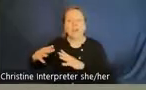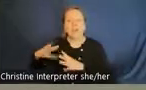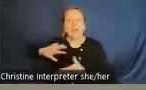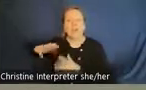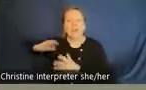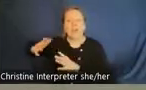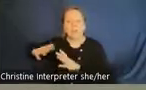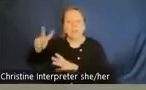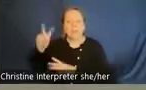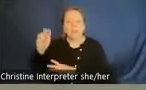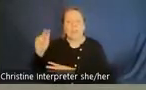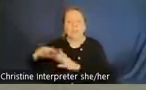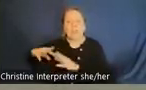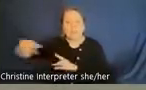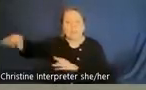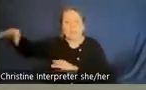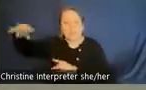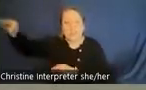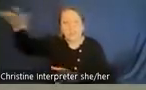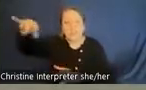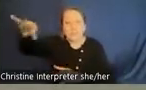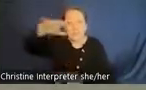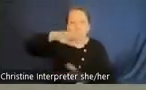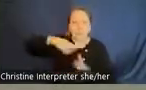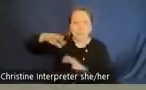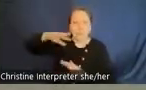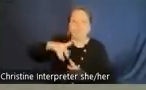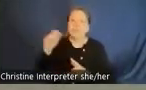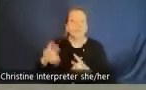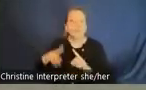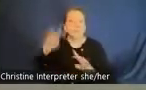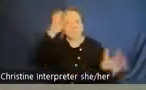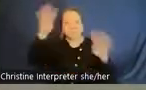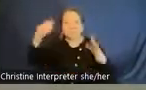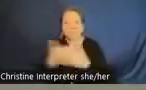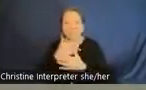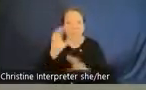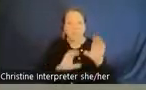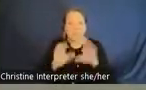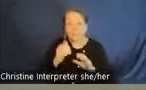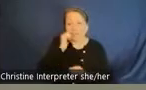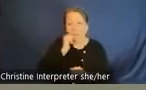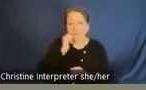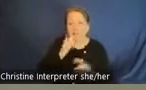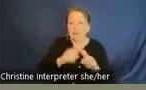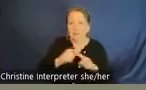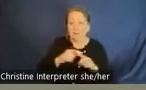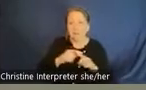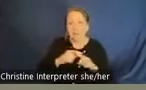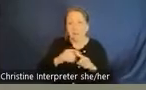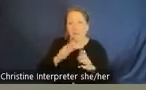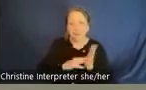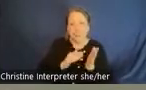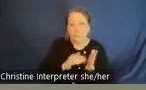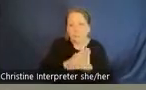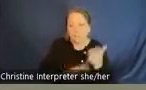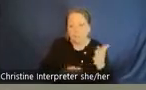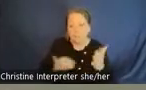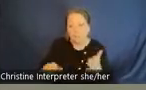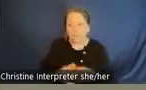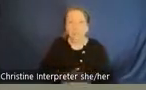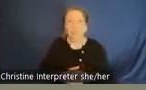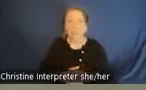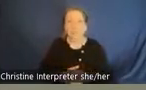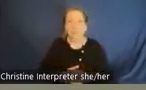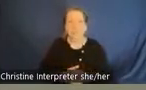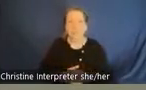problem as new chemicals are invented and added to those products. So there was more to the survey.